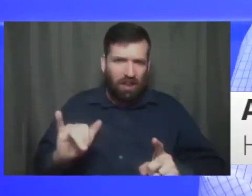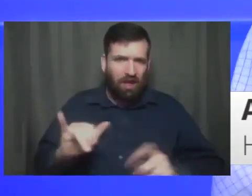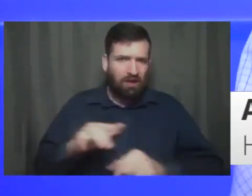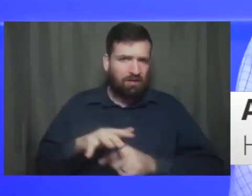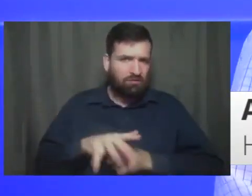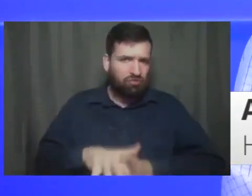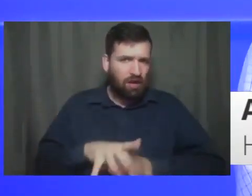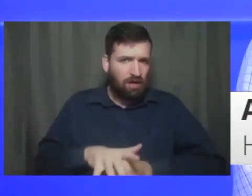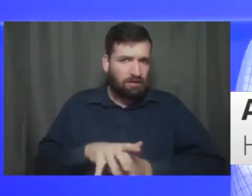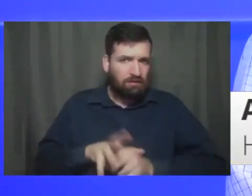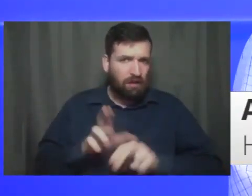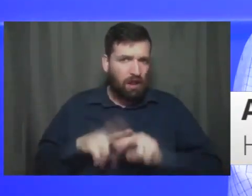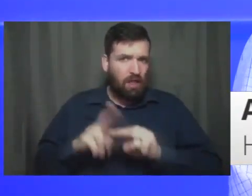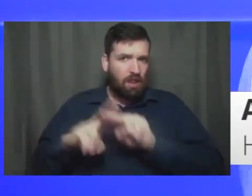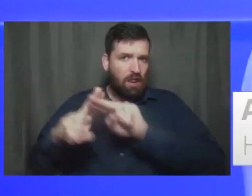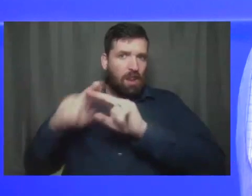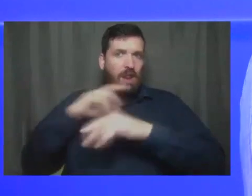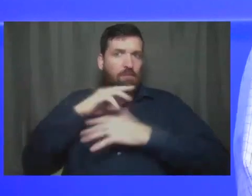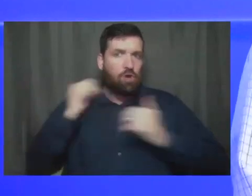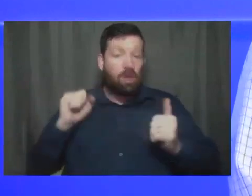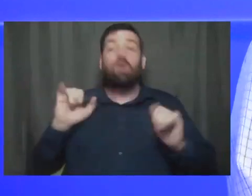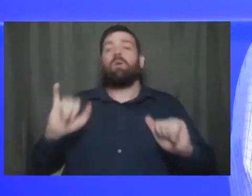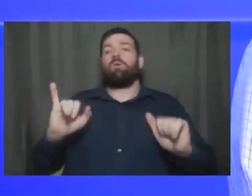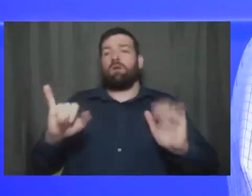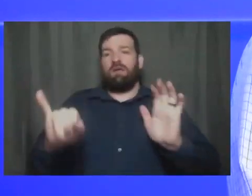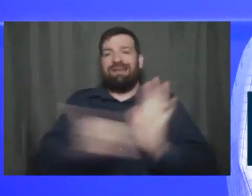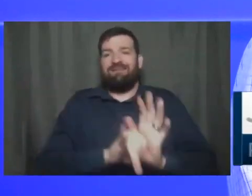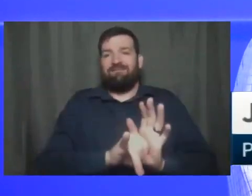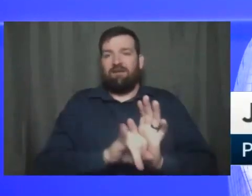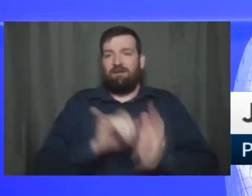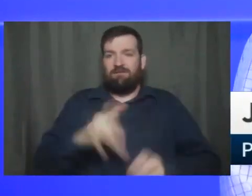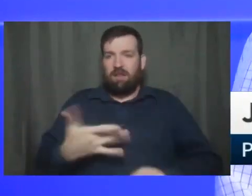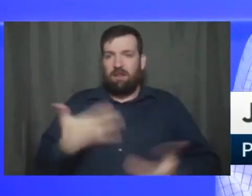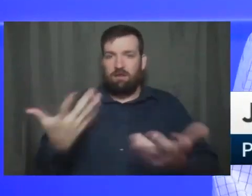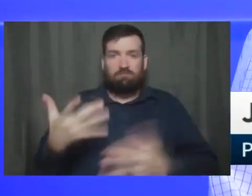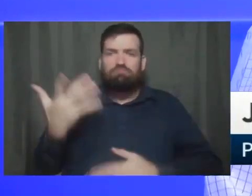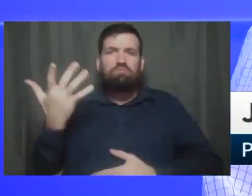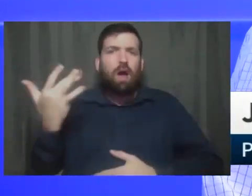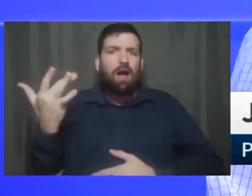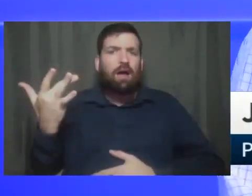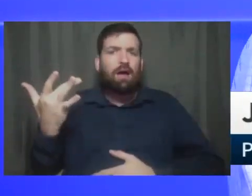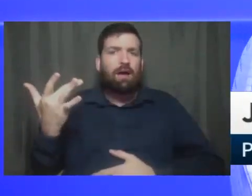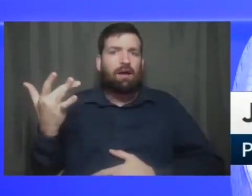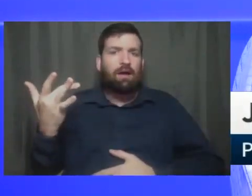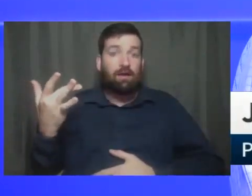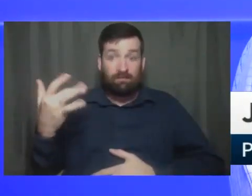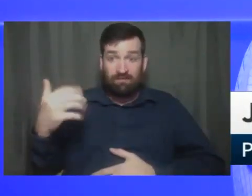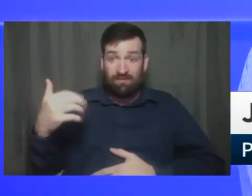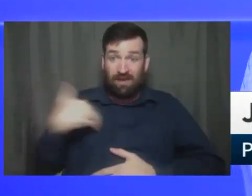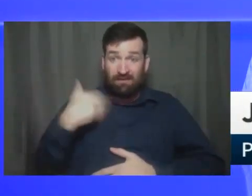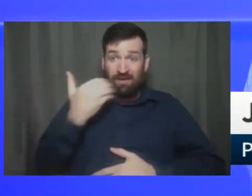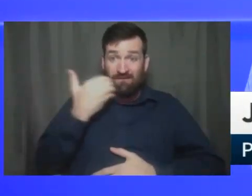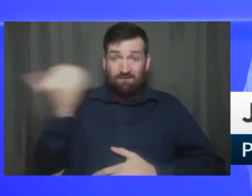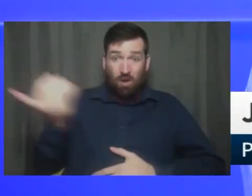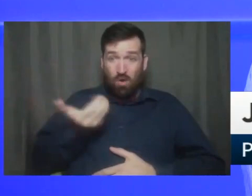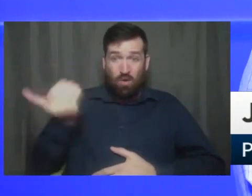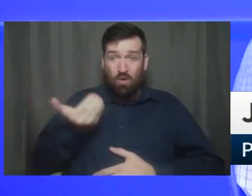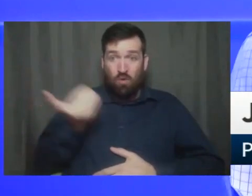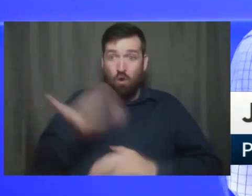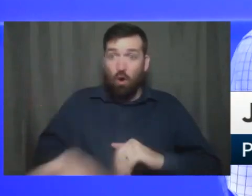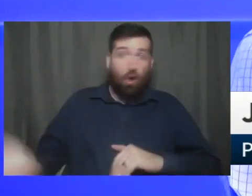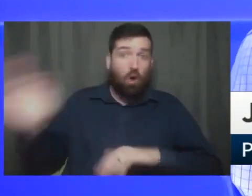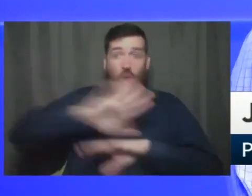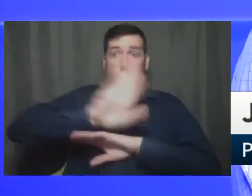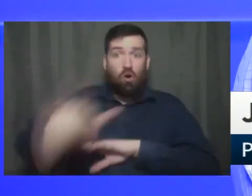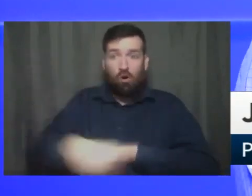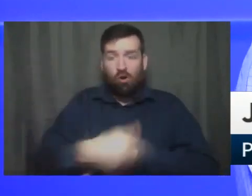out. Great, we've identified the feeling. Why? Is it because I've got my phone attached to me all the time? Well, let's have some time where we turn